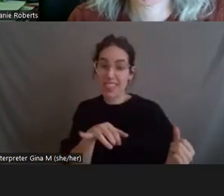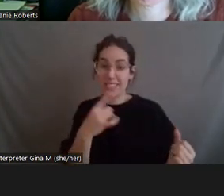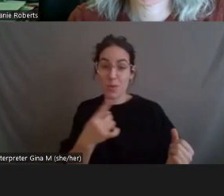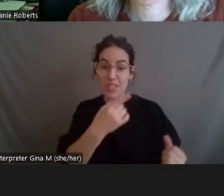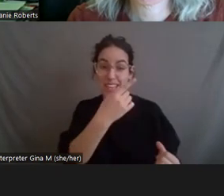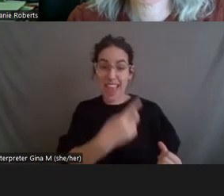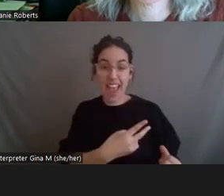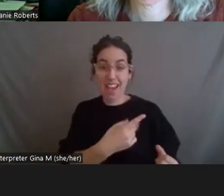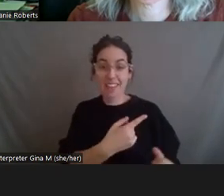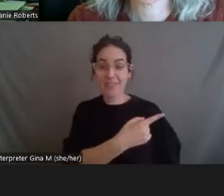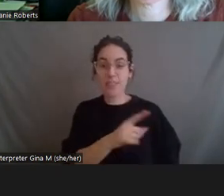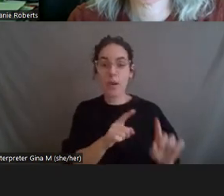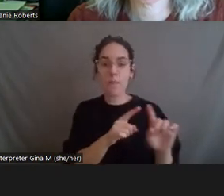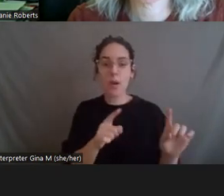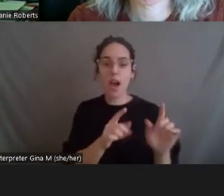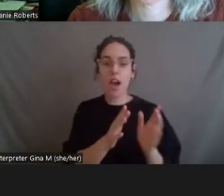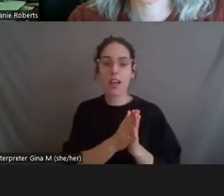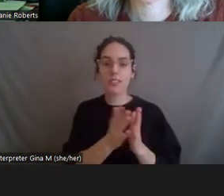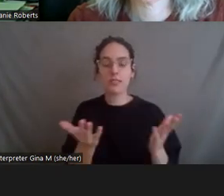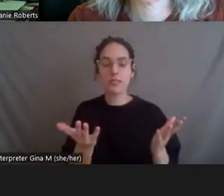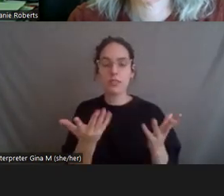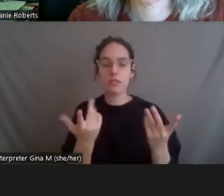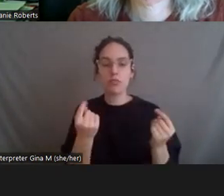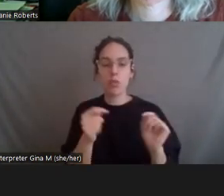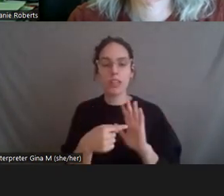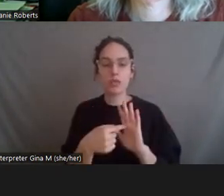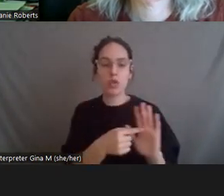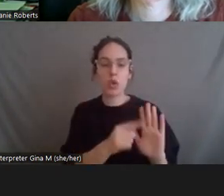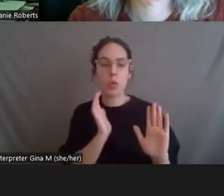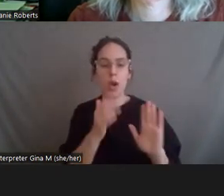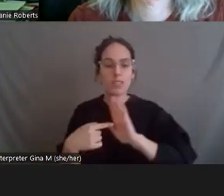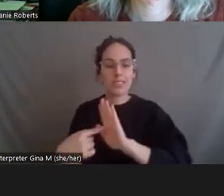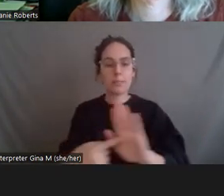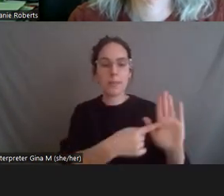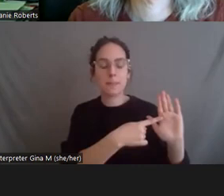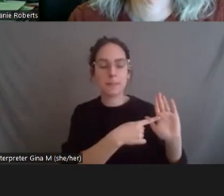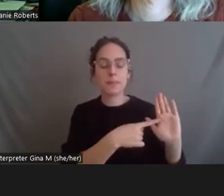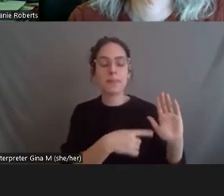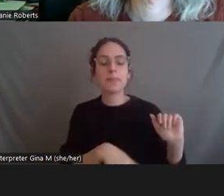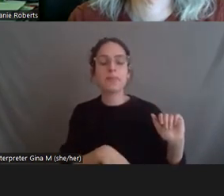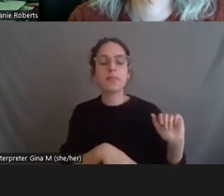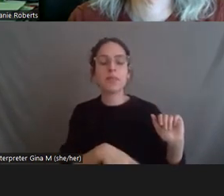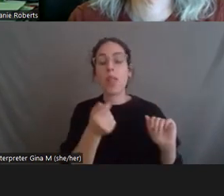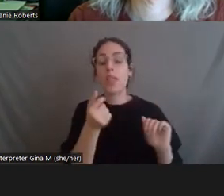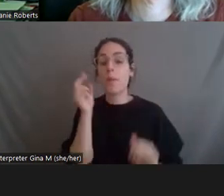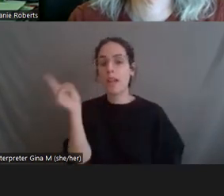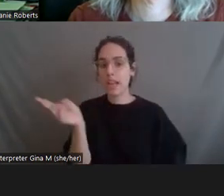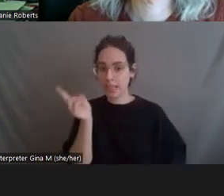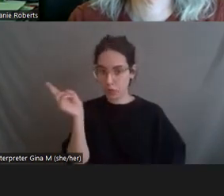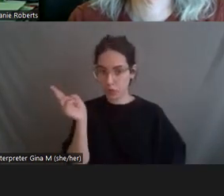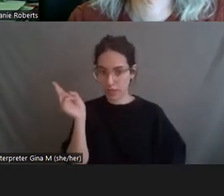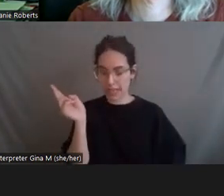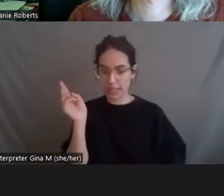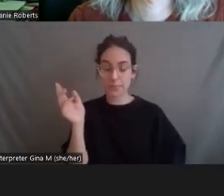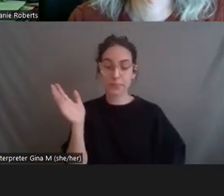big picture view of our temporary exhibit space. A little bit of history behind the space. So historically, this is